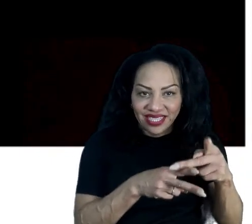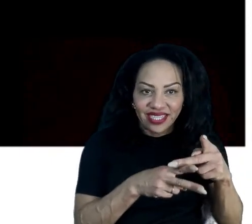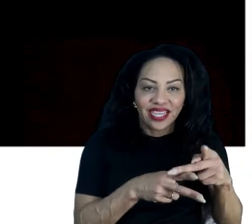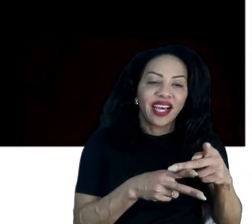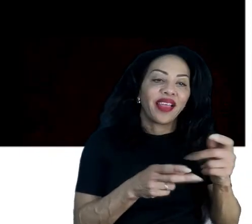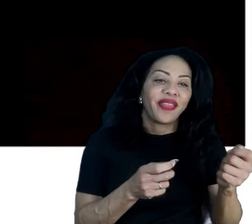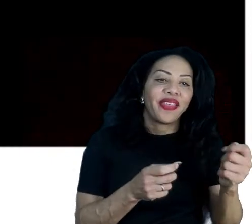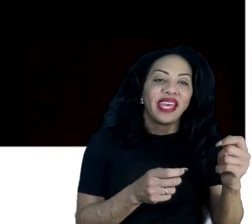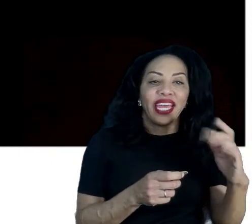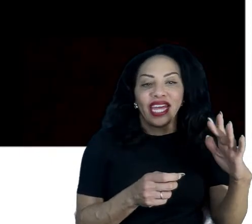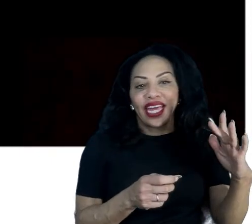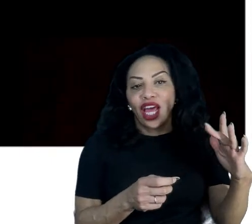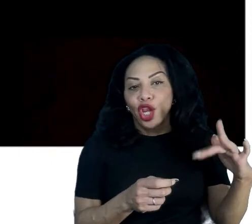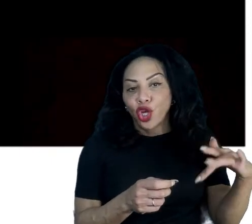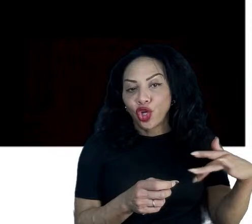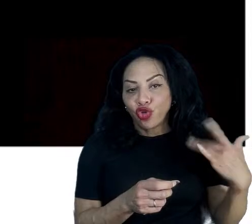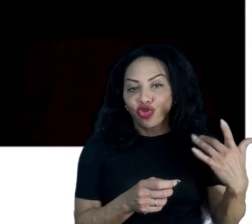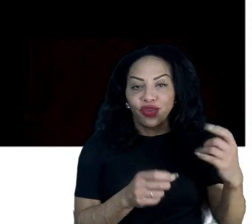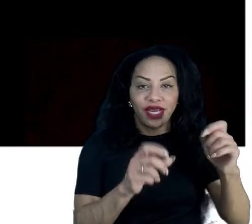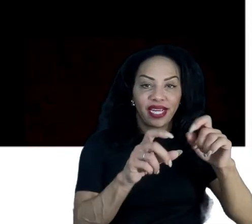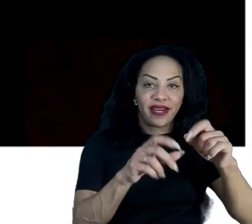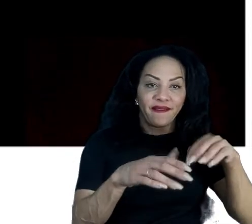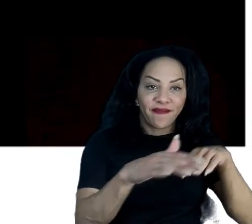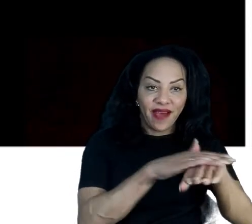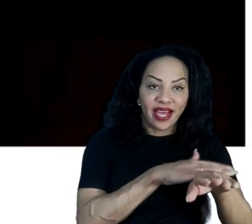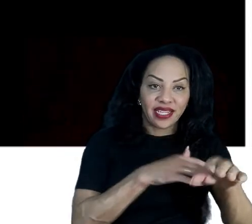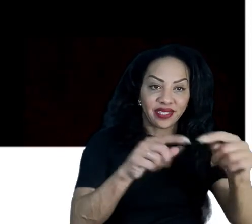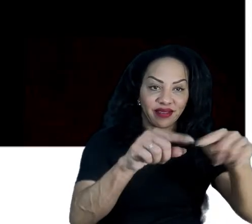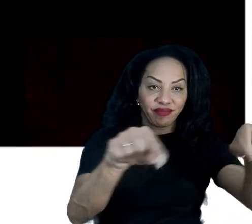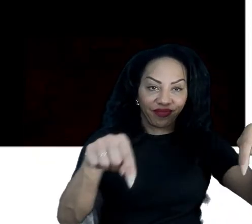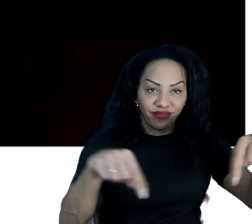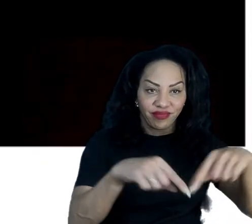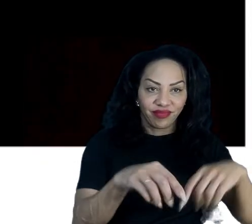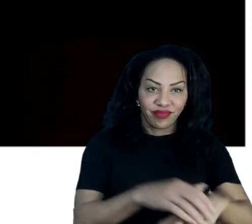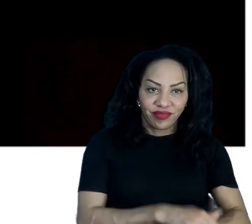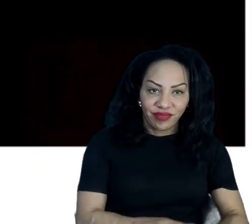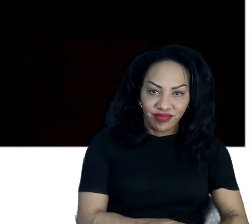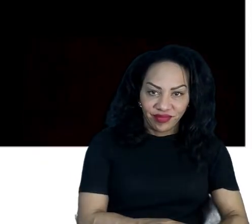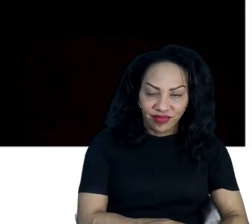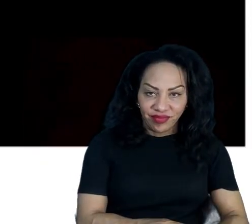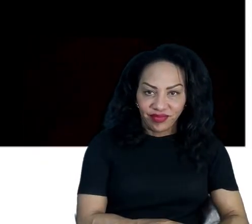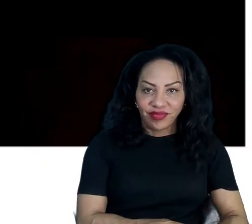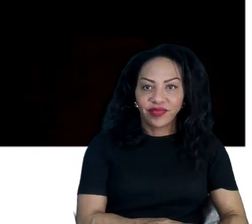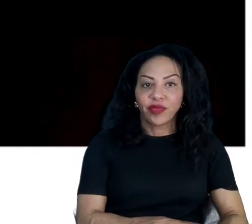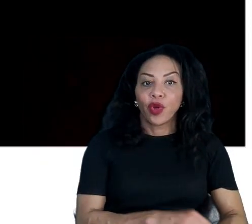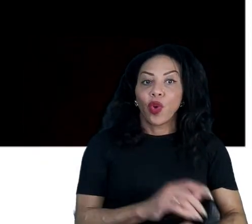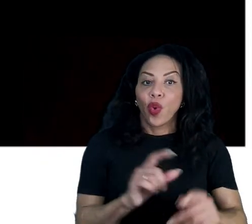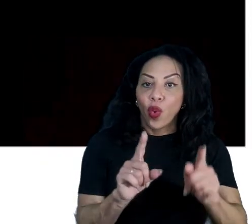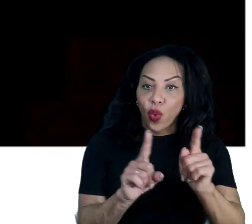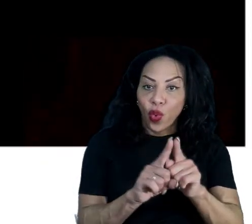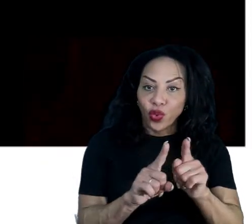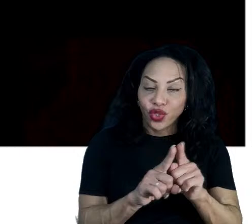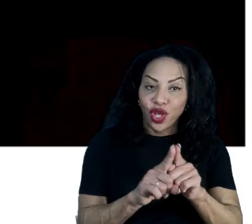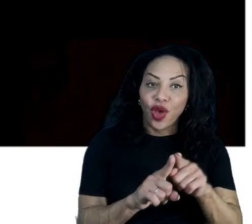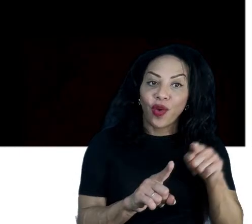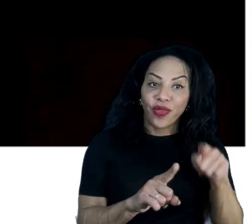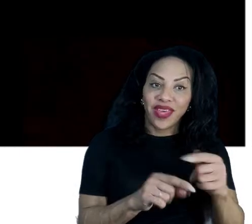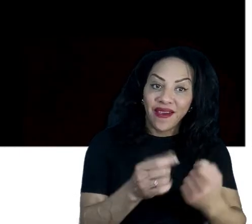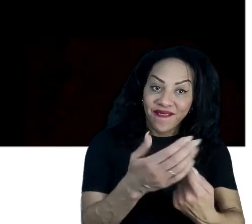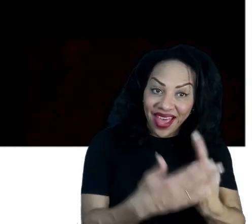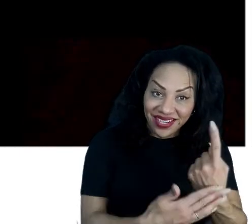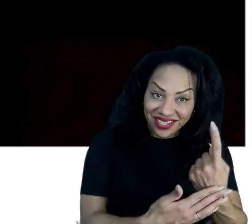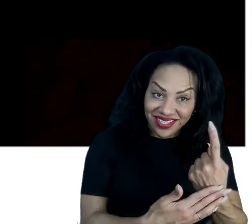my script, but also documents that relate to the event that I was transmitting that fax about, which